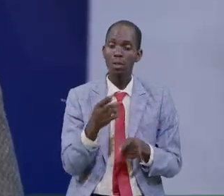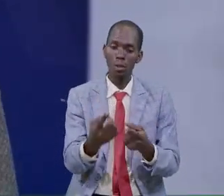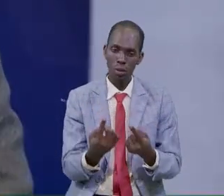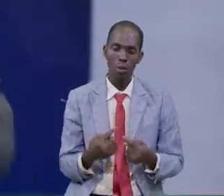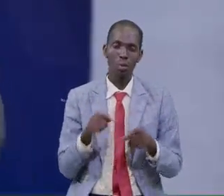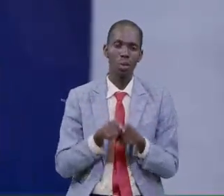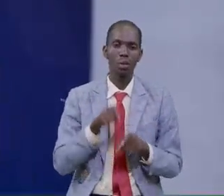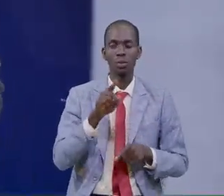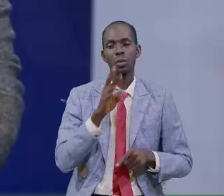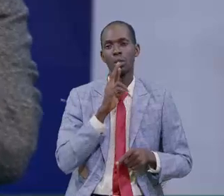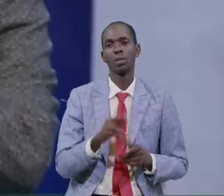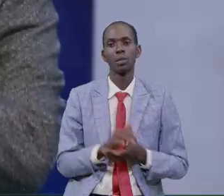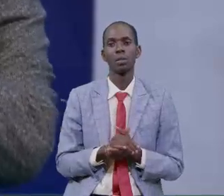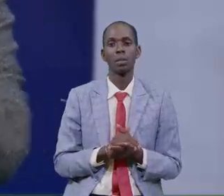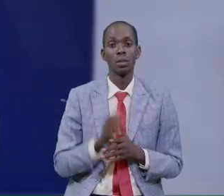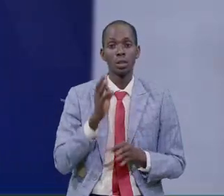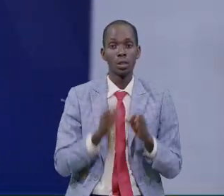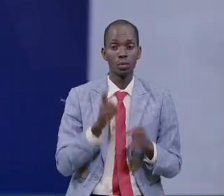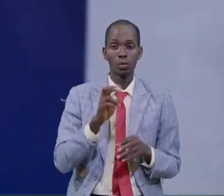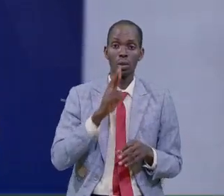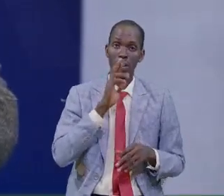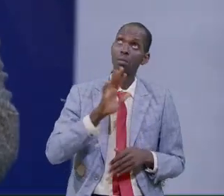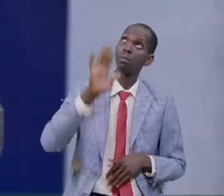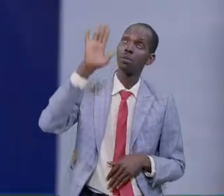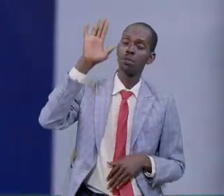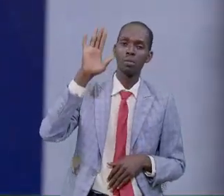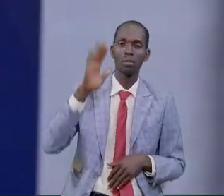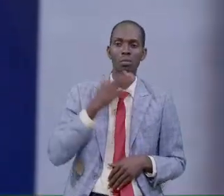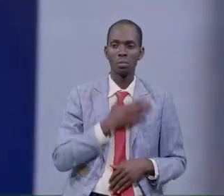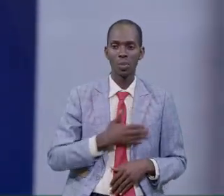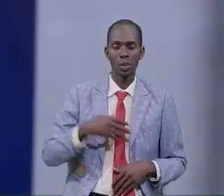If you are raising up your hand, please stand up wherever you are.